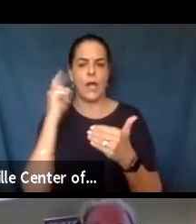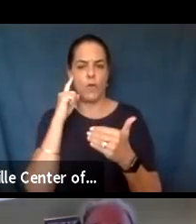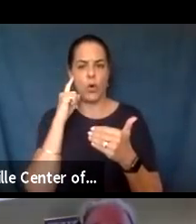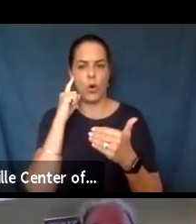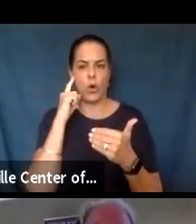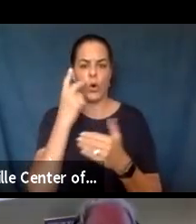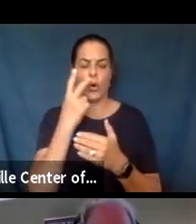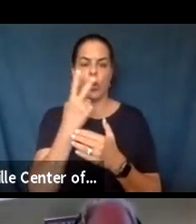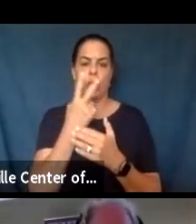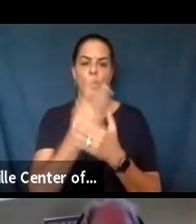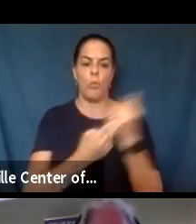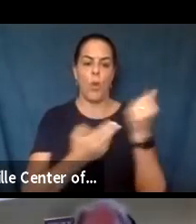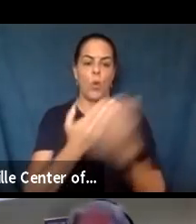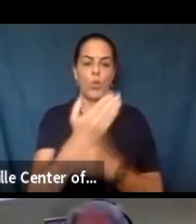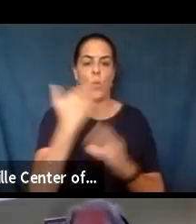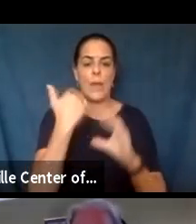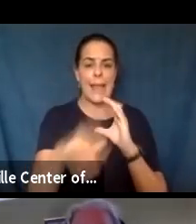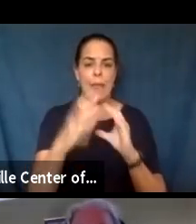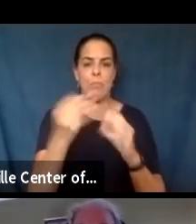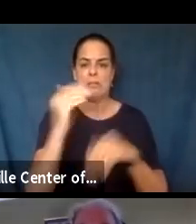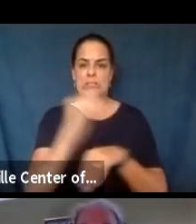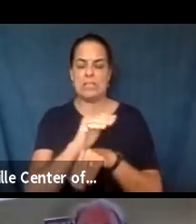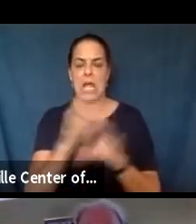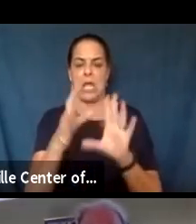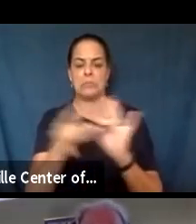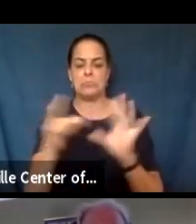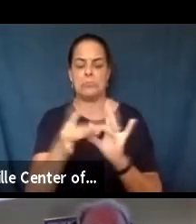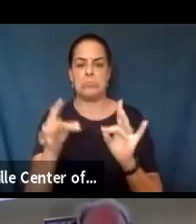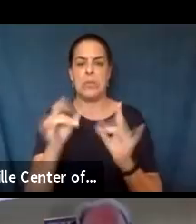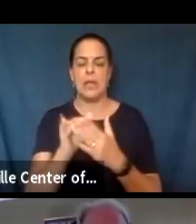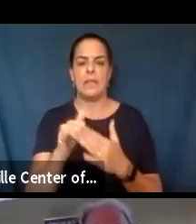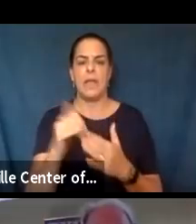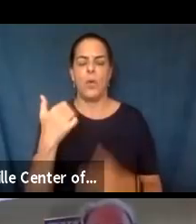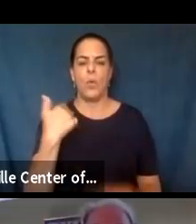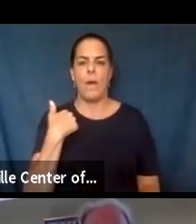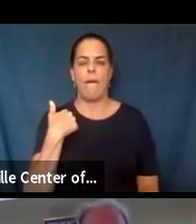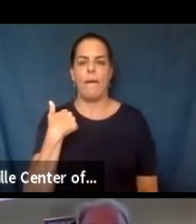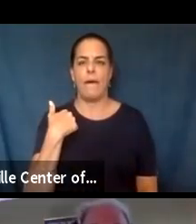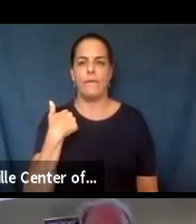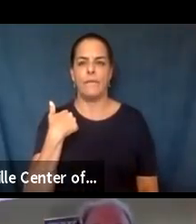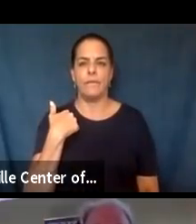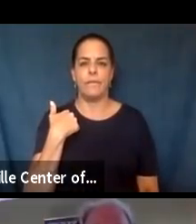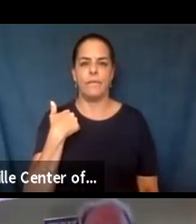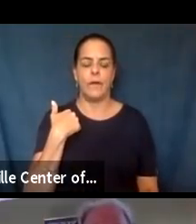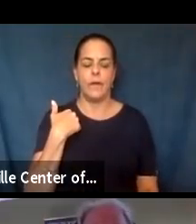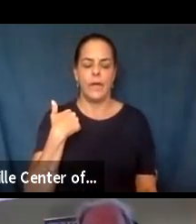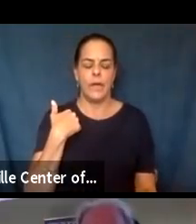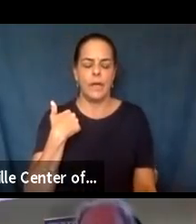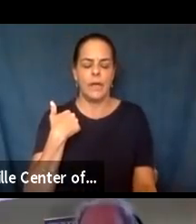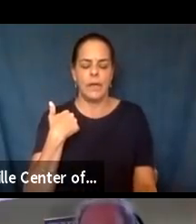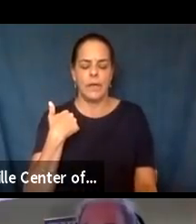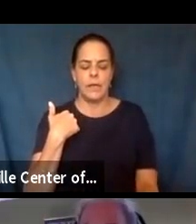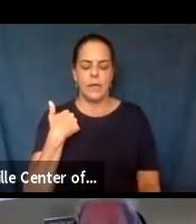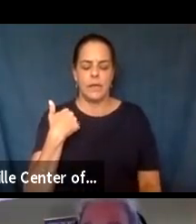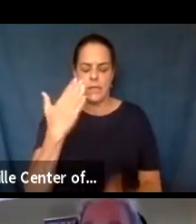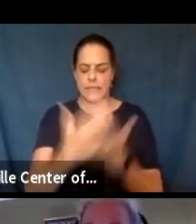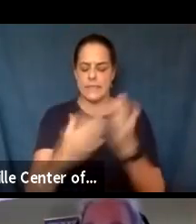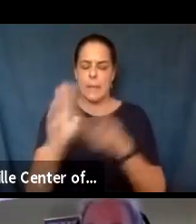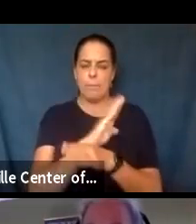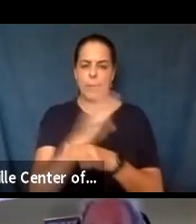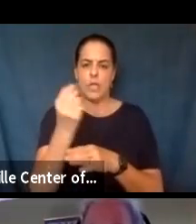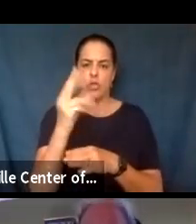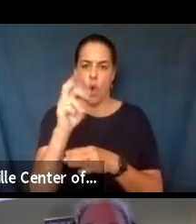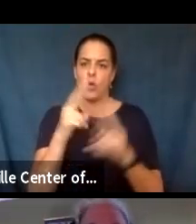by email and this evening that there are business owners that are trying very hard to